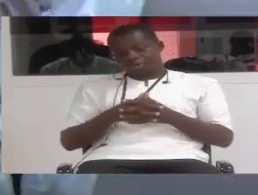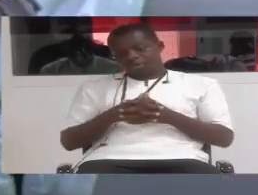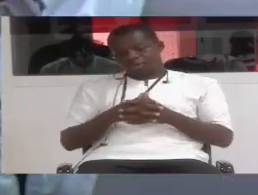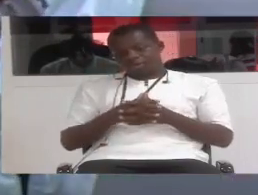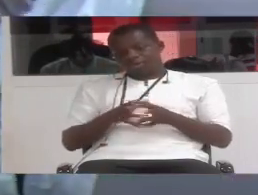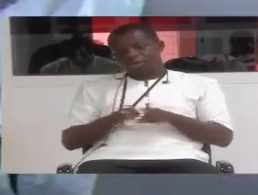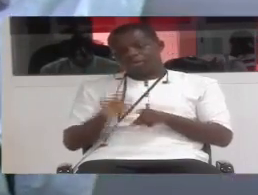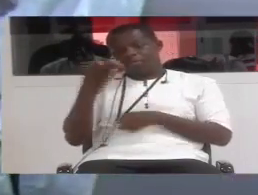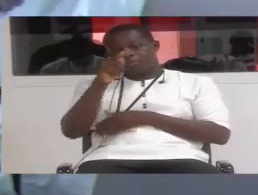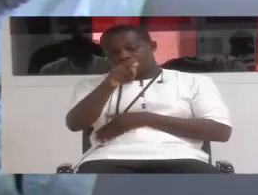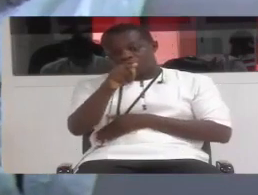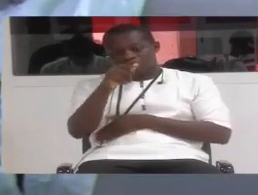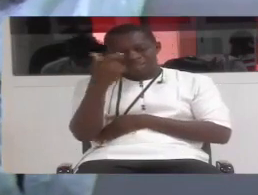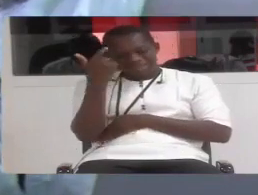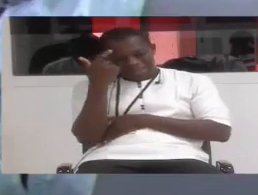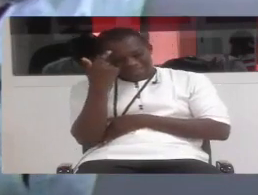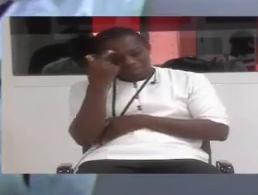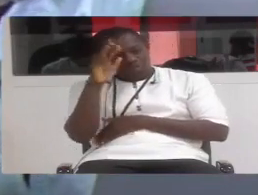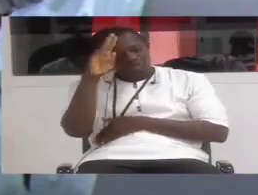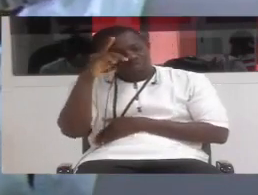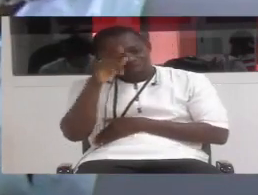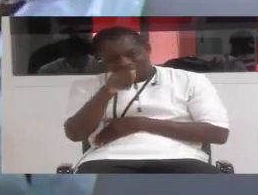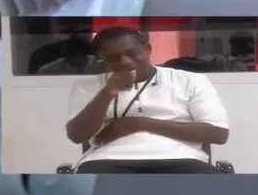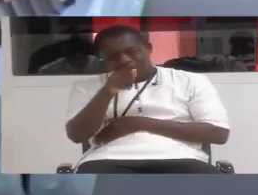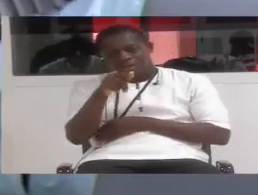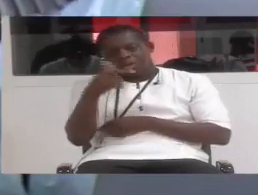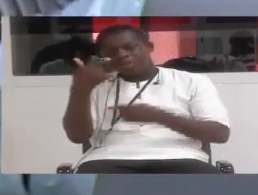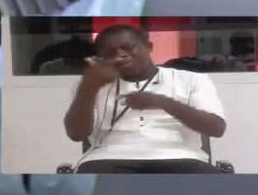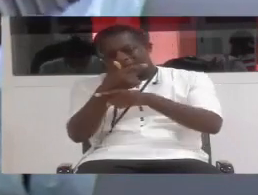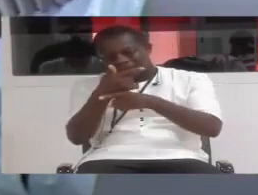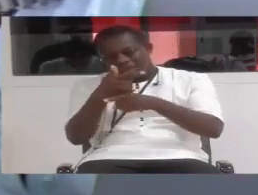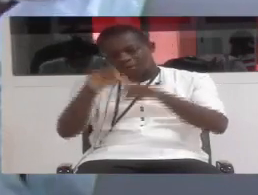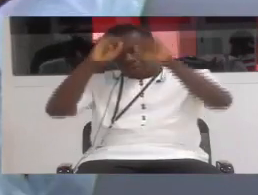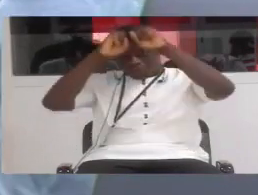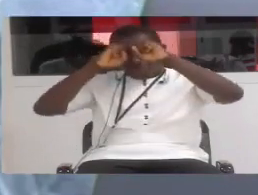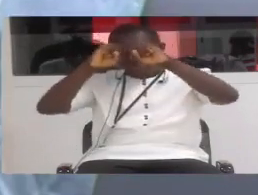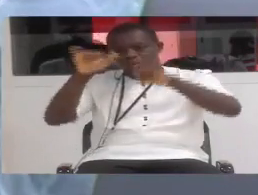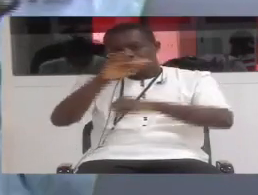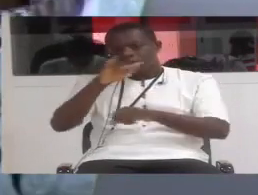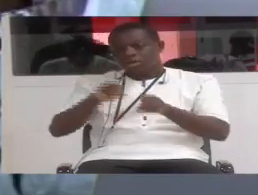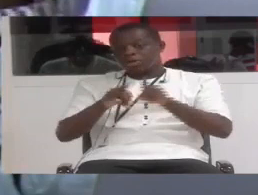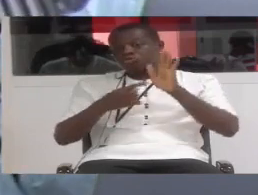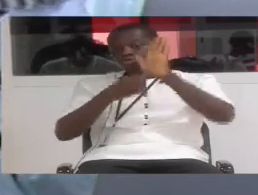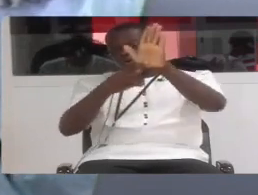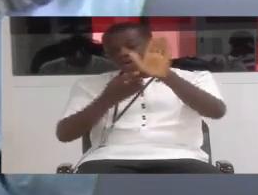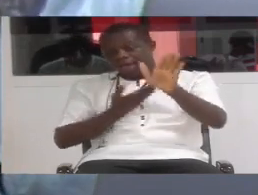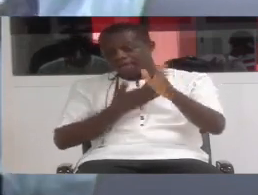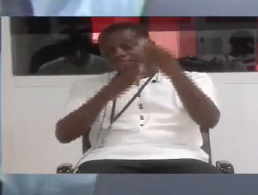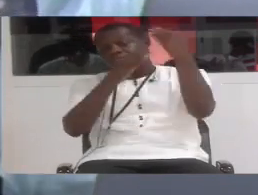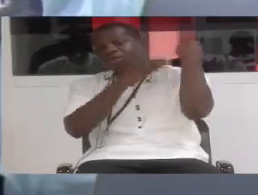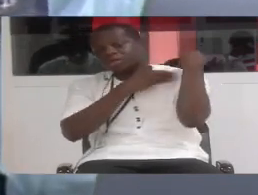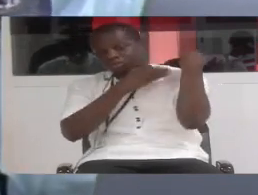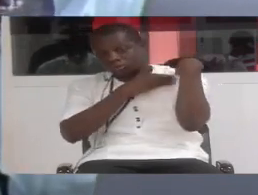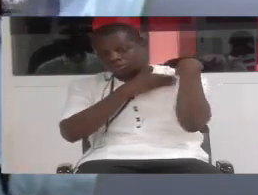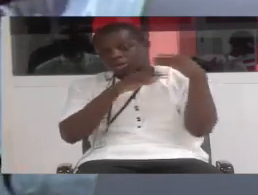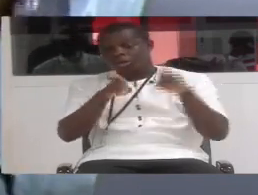Didn't it strike you as odd that the government, which claimed to have authority to execute these